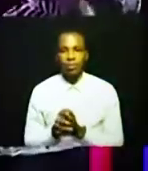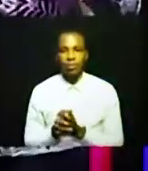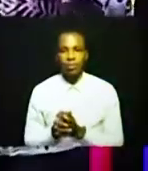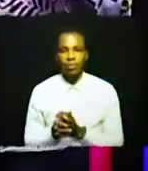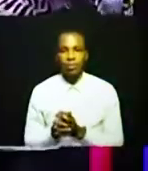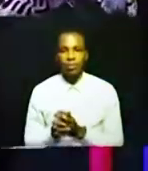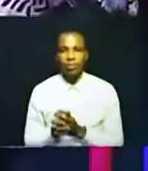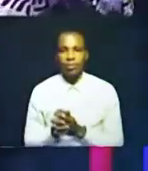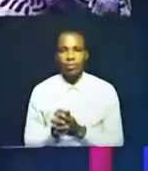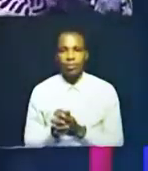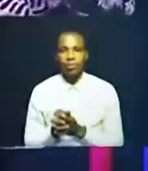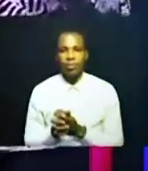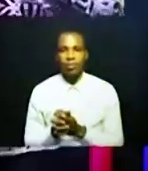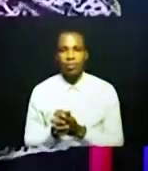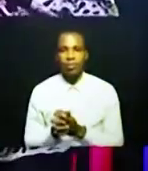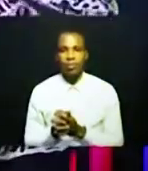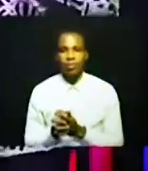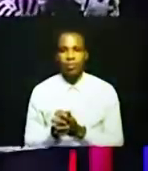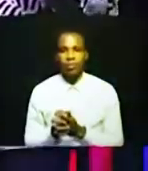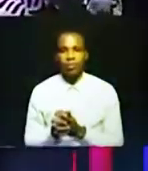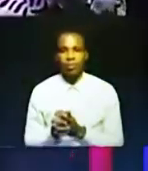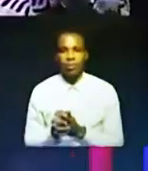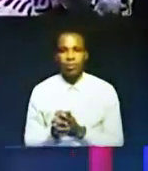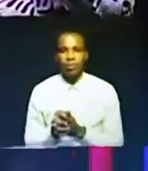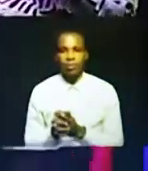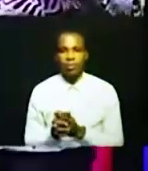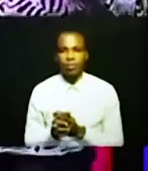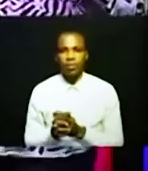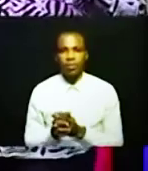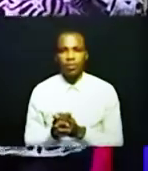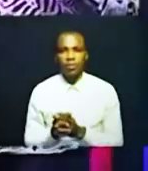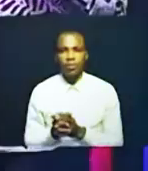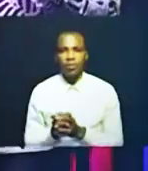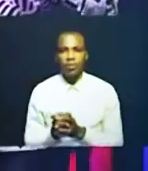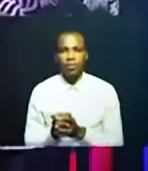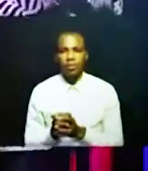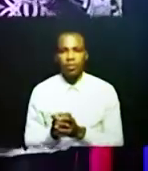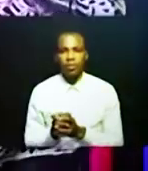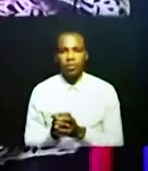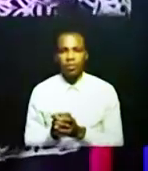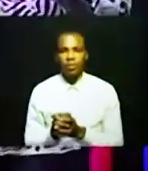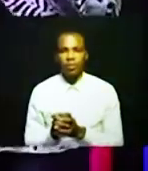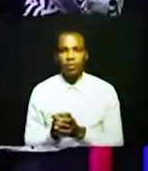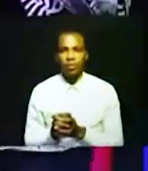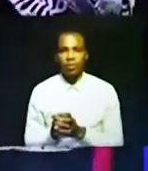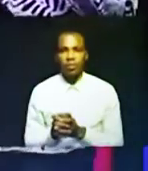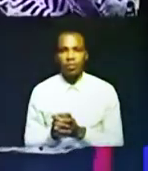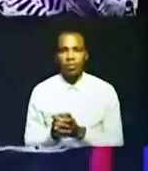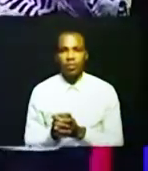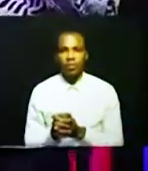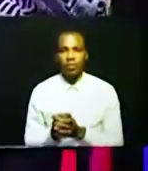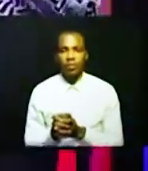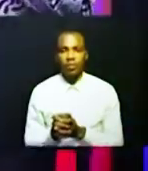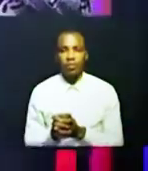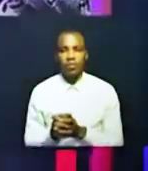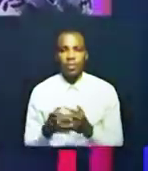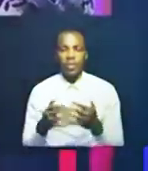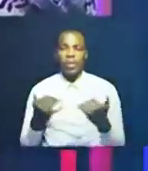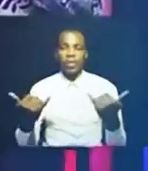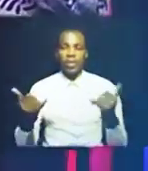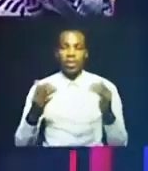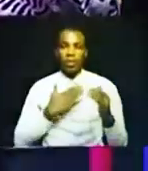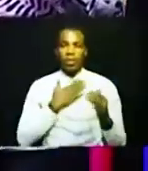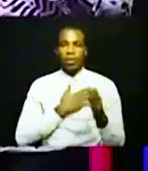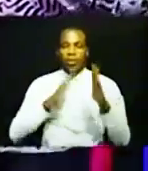enipa bi adwene e wasase so mumie hwe ni ye esanse ni onyankopon aye no esese di obuo e masa anhyehye ye no. Now pay attention